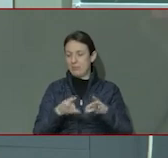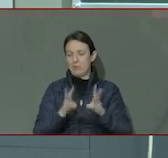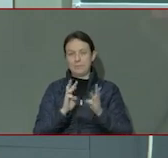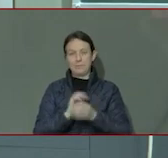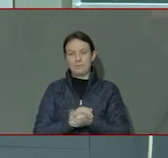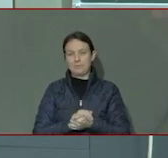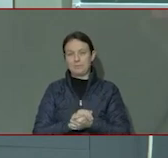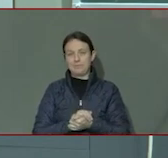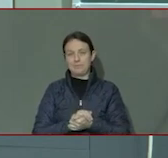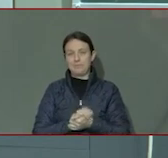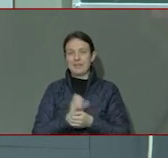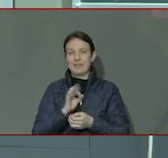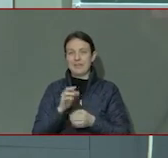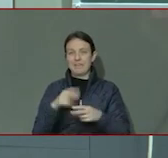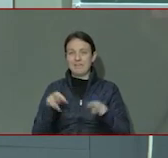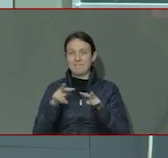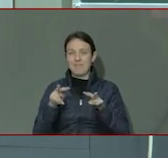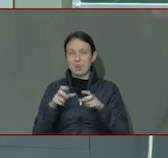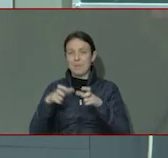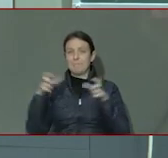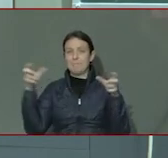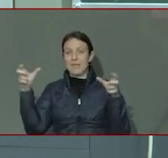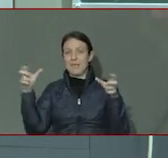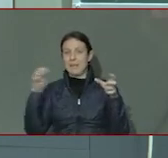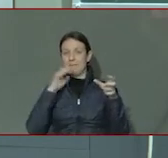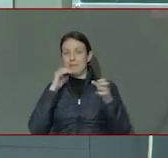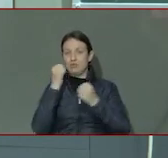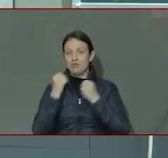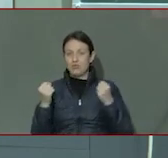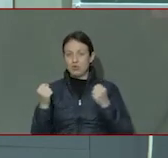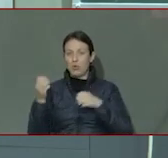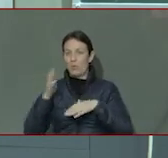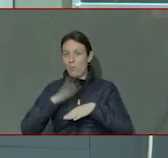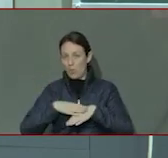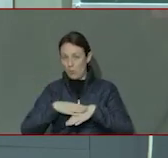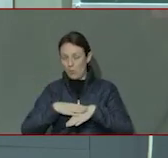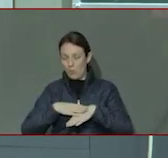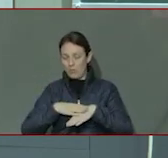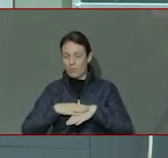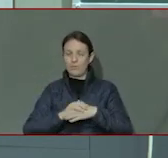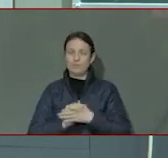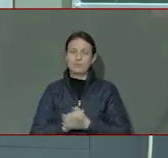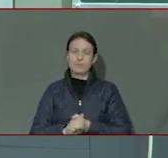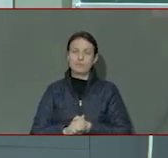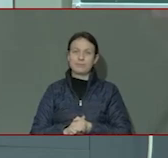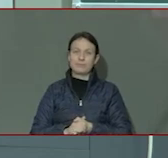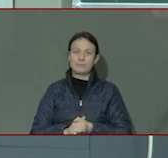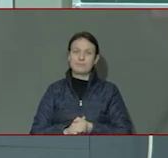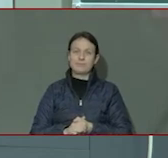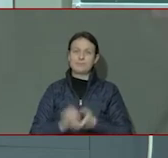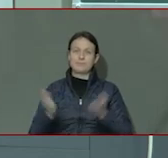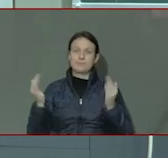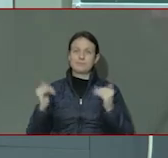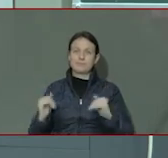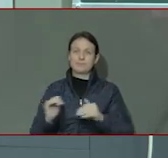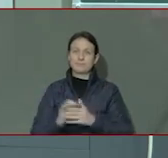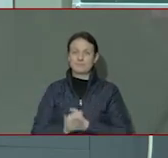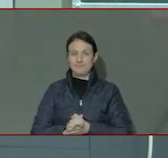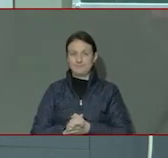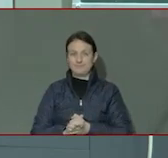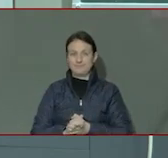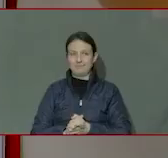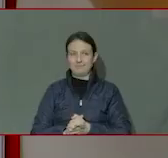so the larger the value, the stronger the base or the acid. Okay, next question.